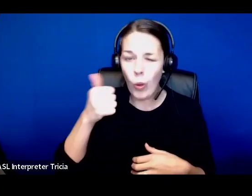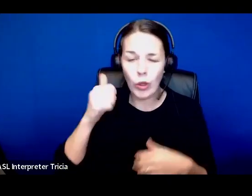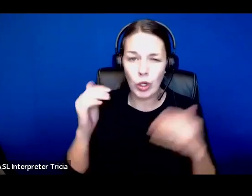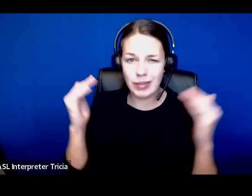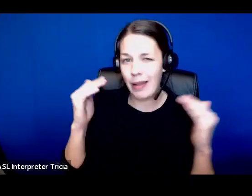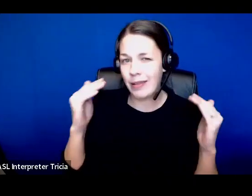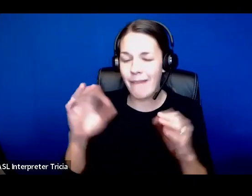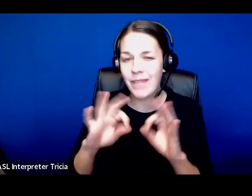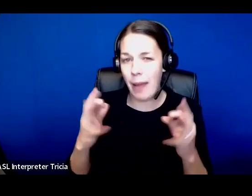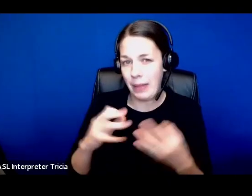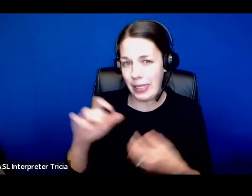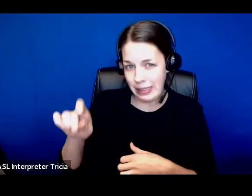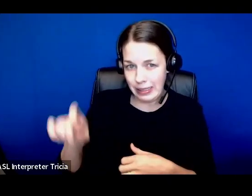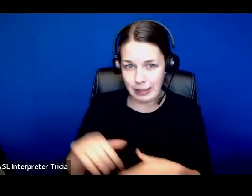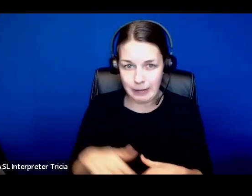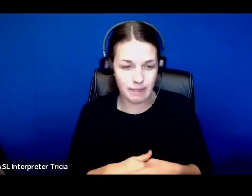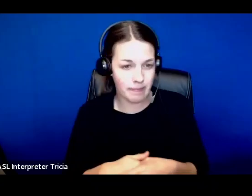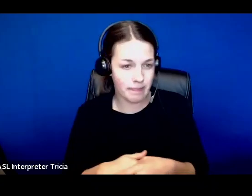need and their families could need.